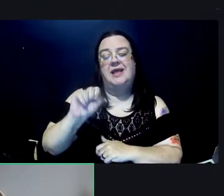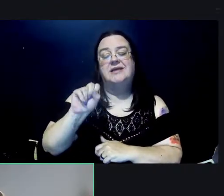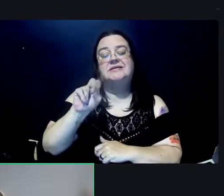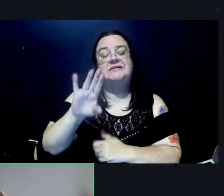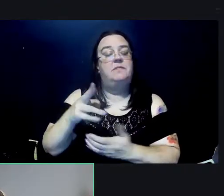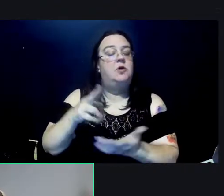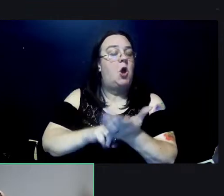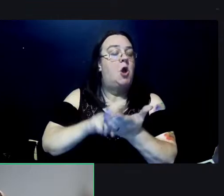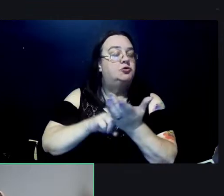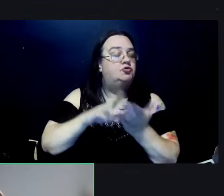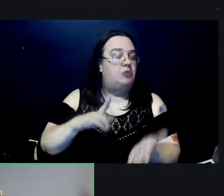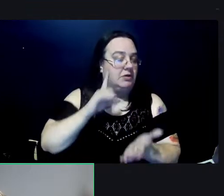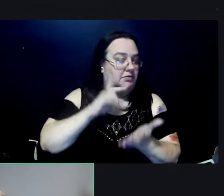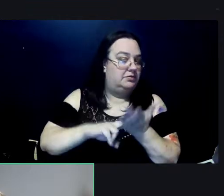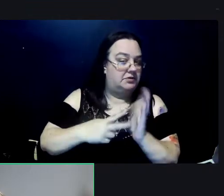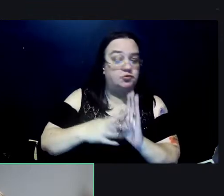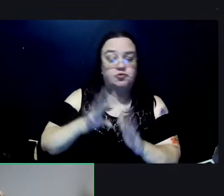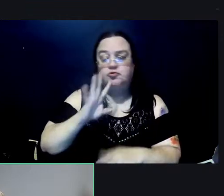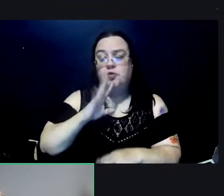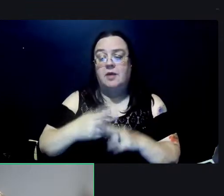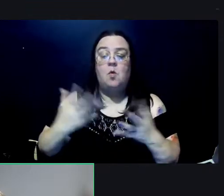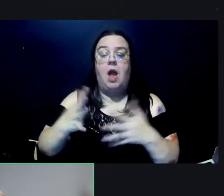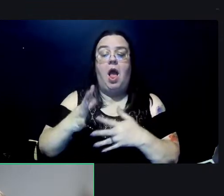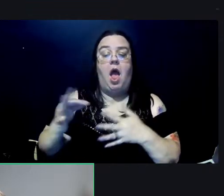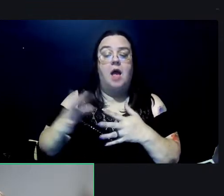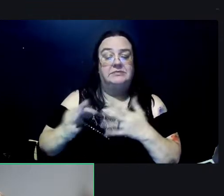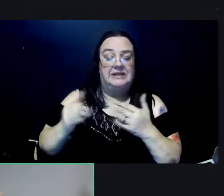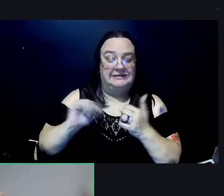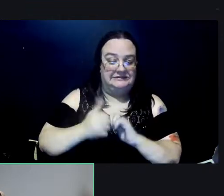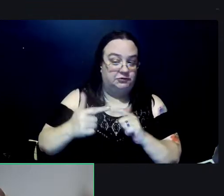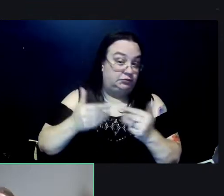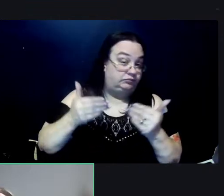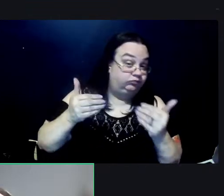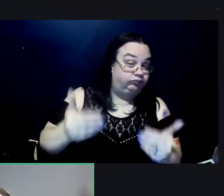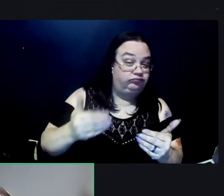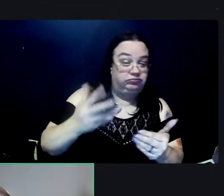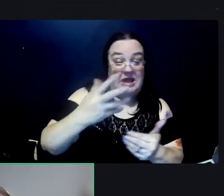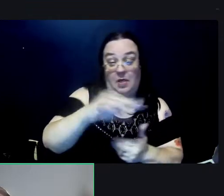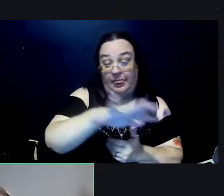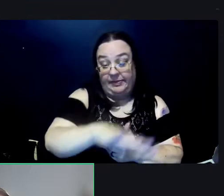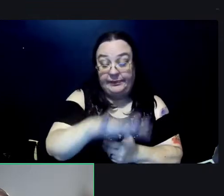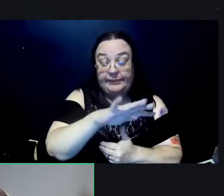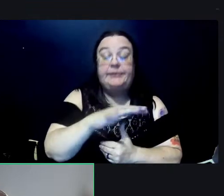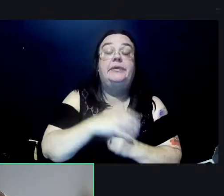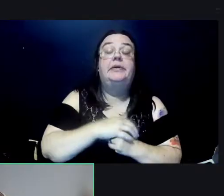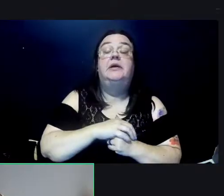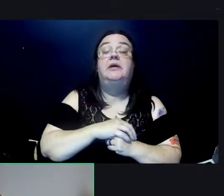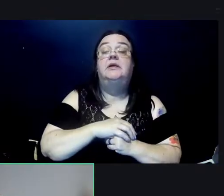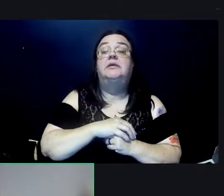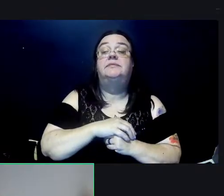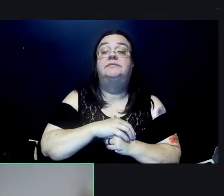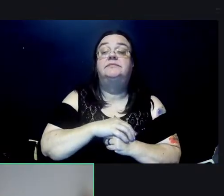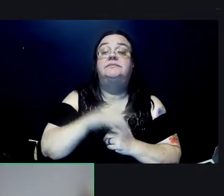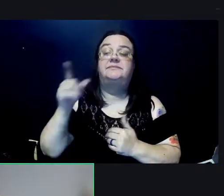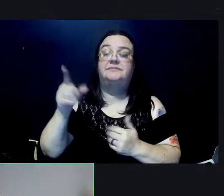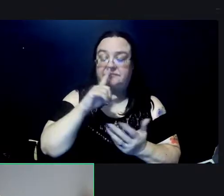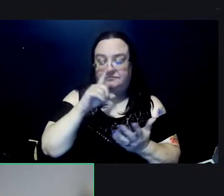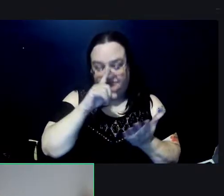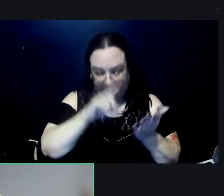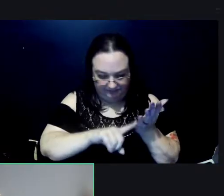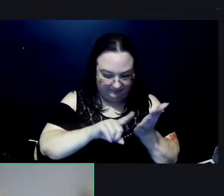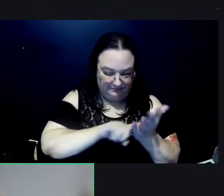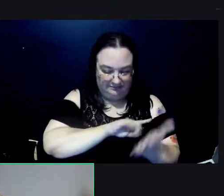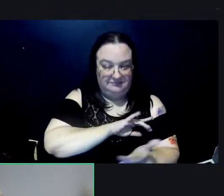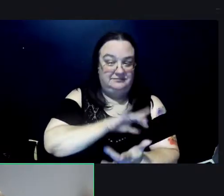to discuss the options for how to move forward out there. So they are looking into contacting with